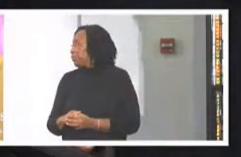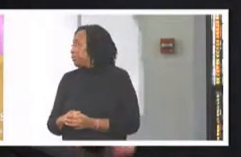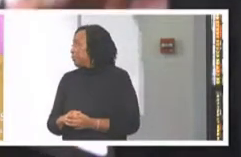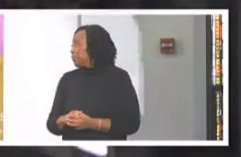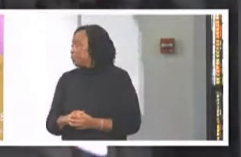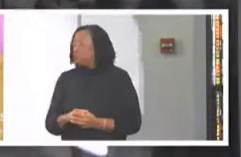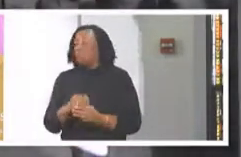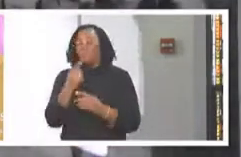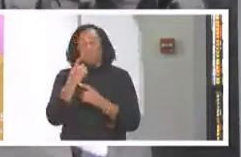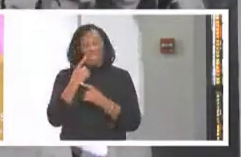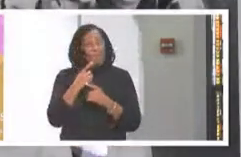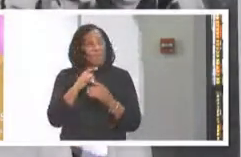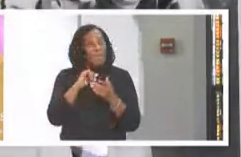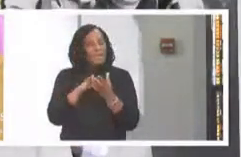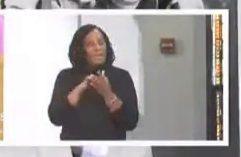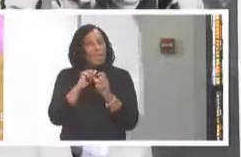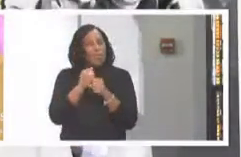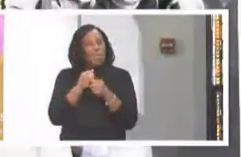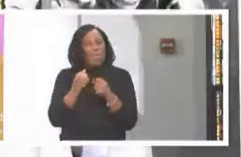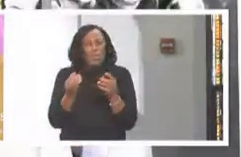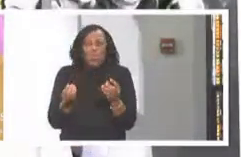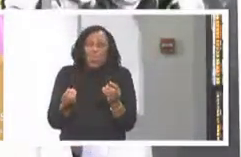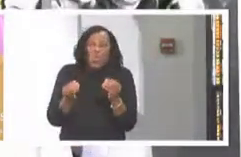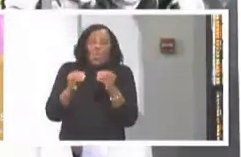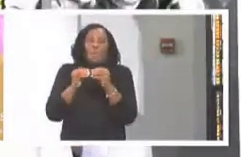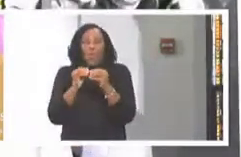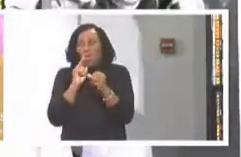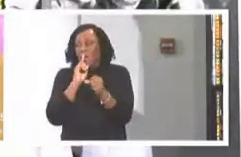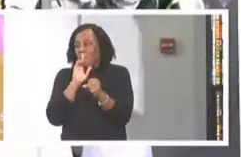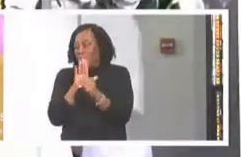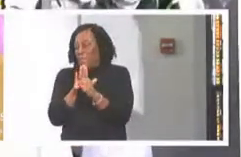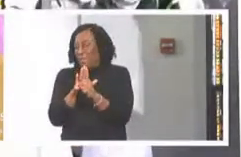Something that can make you more committed to the cause.